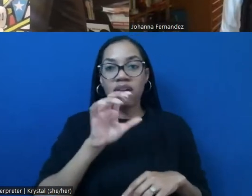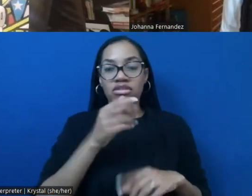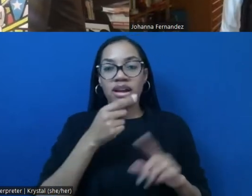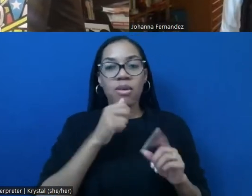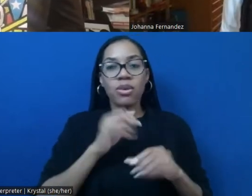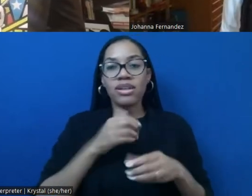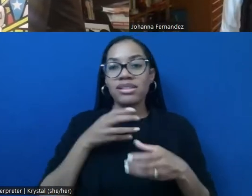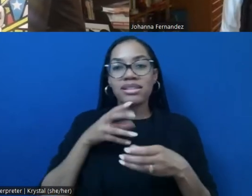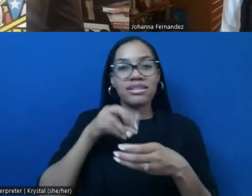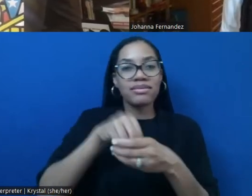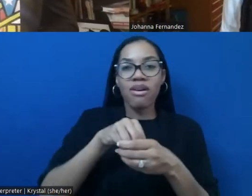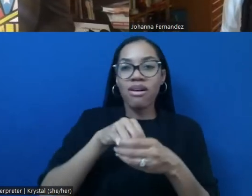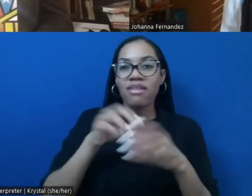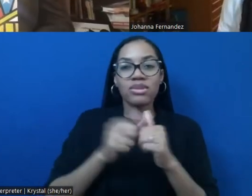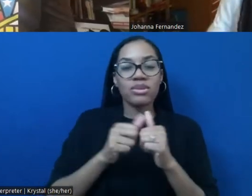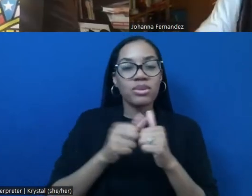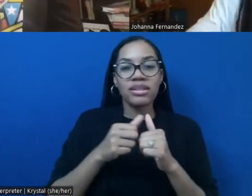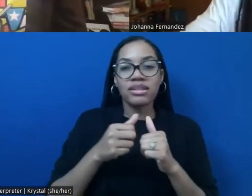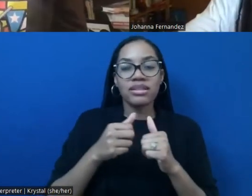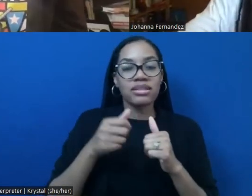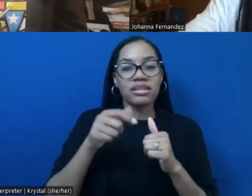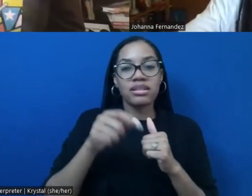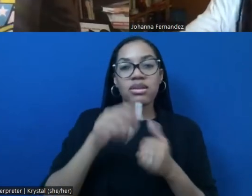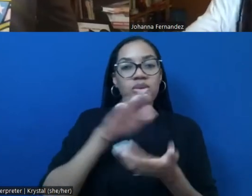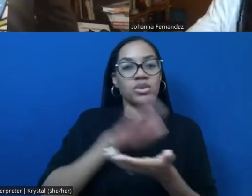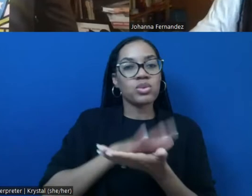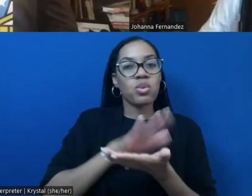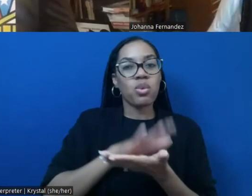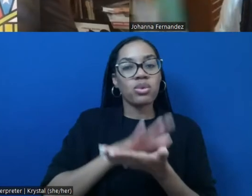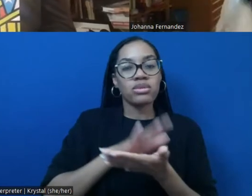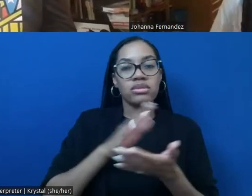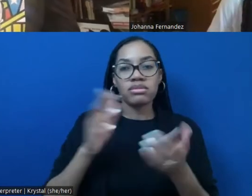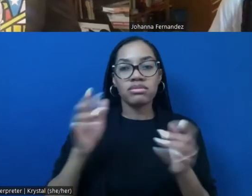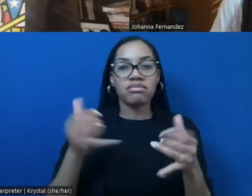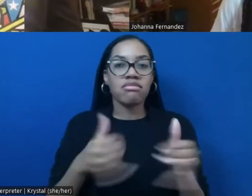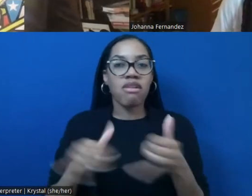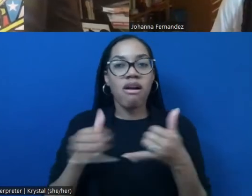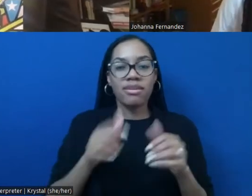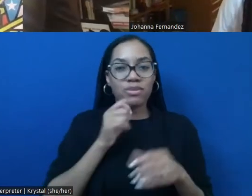And so I was hoping you could just talk more about how Cha-Cha's early life,